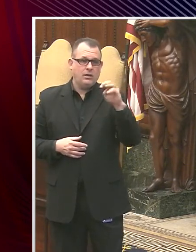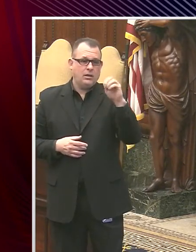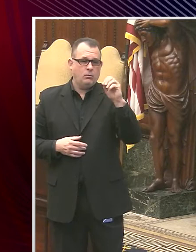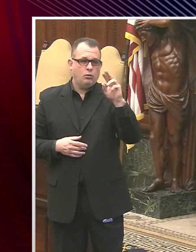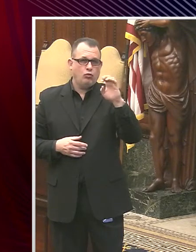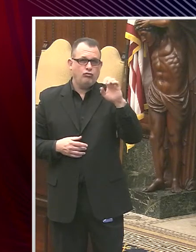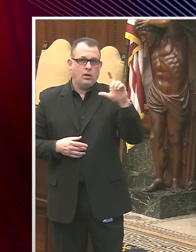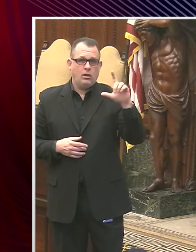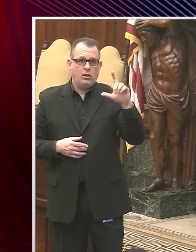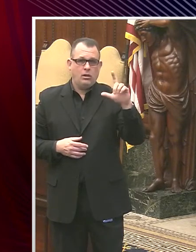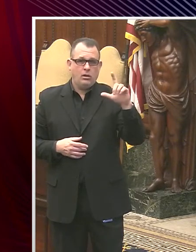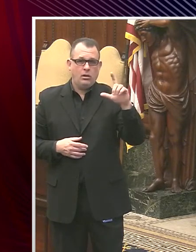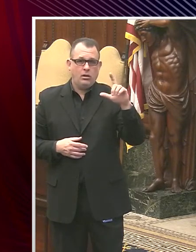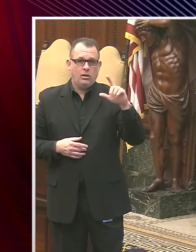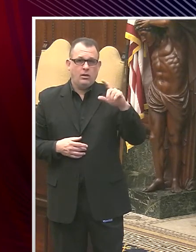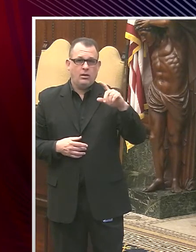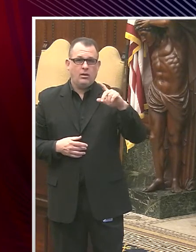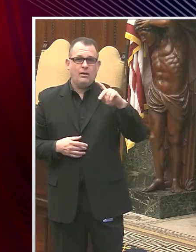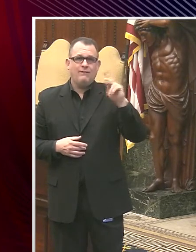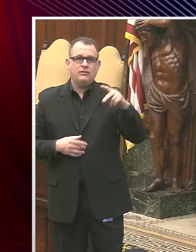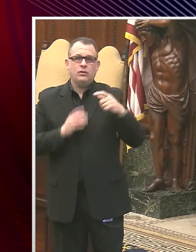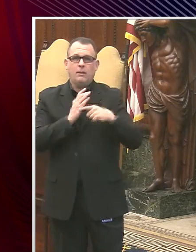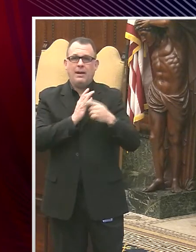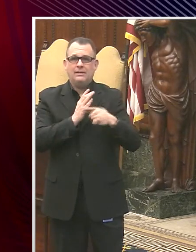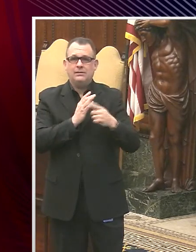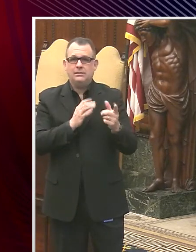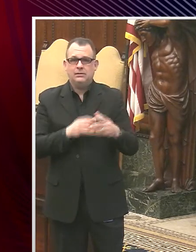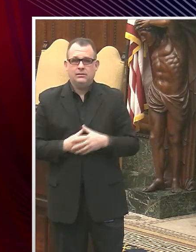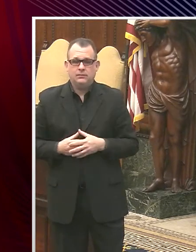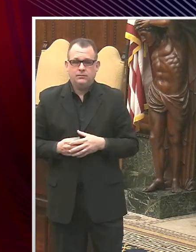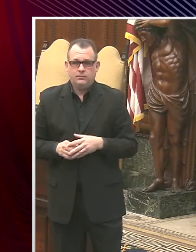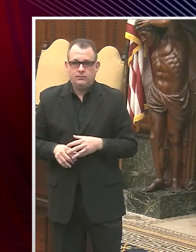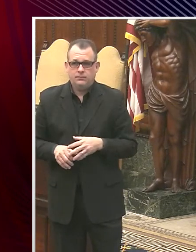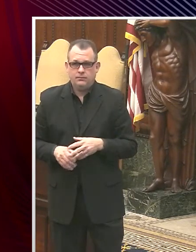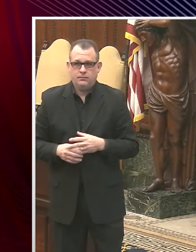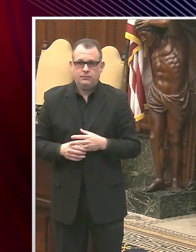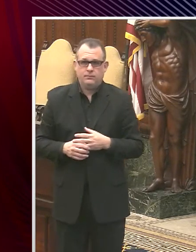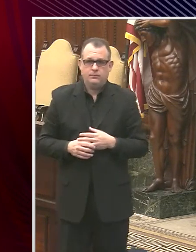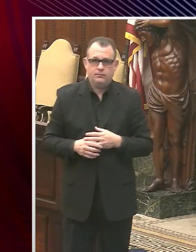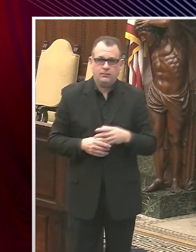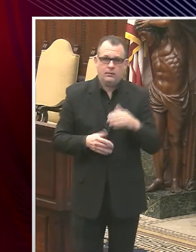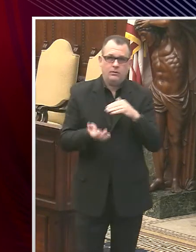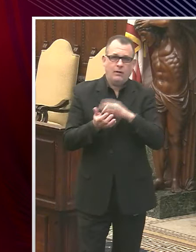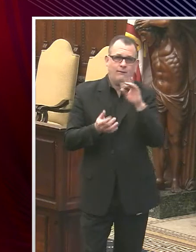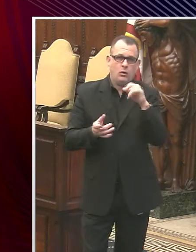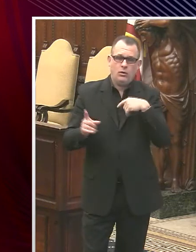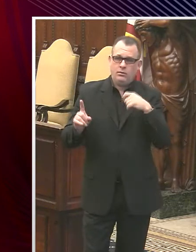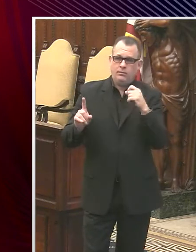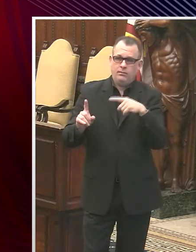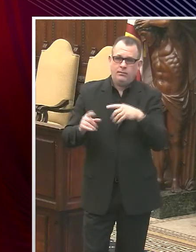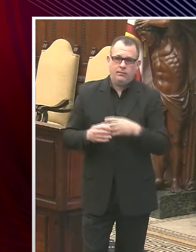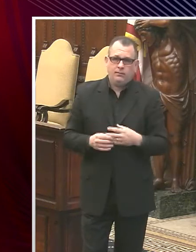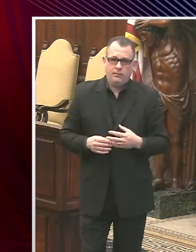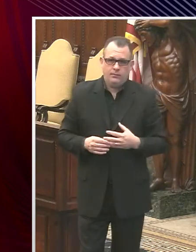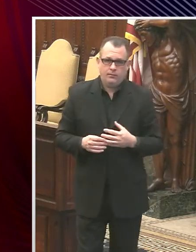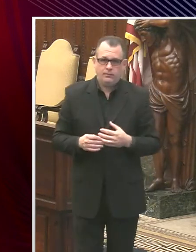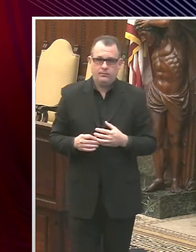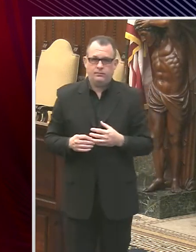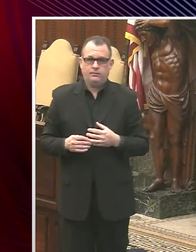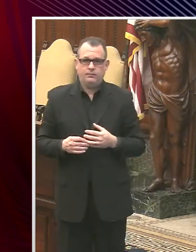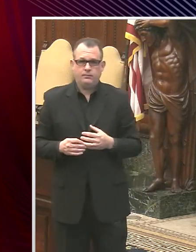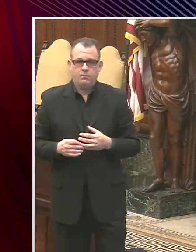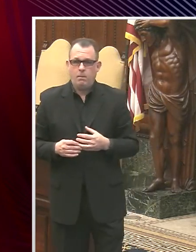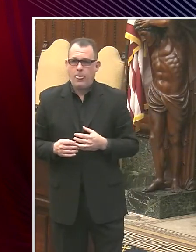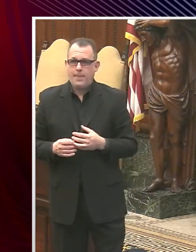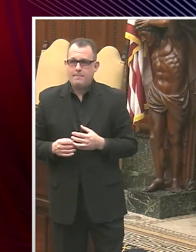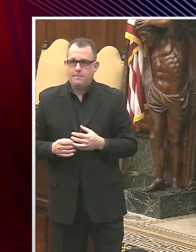Thanks. A couple questions for Dr. Farley. The first is about the I'm curious